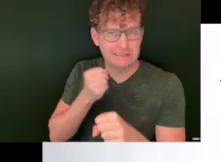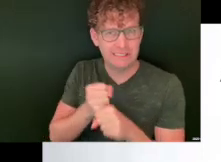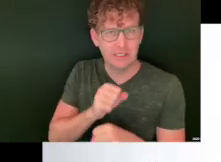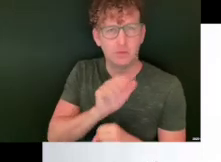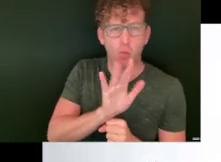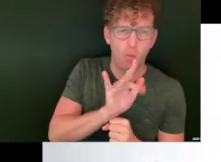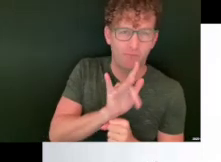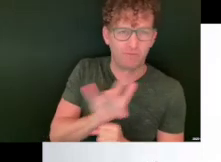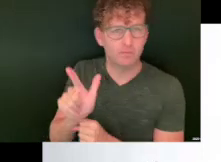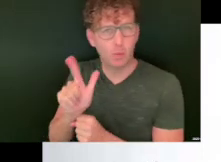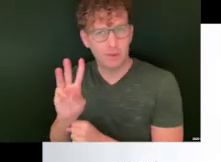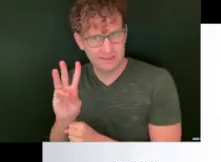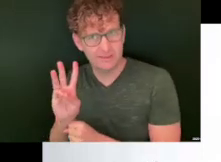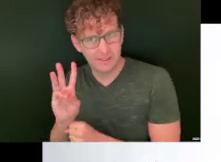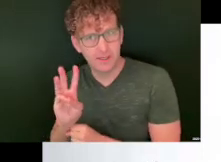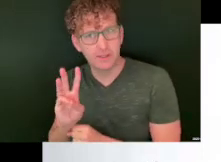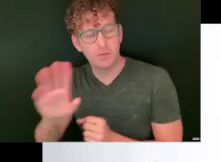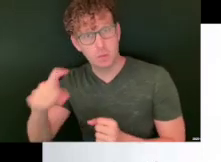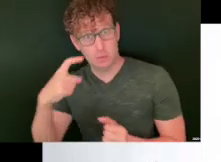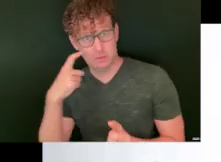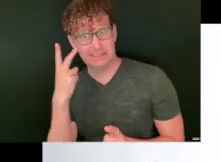Next slide, please.